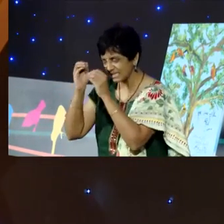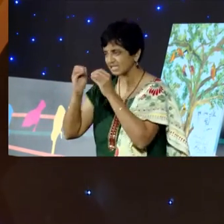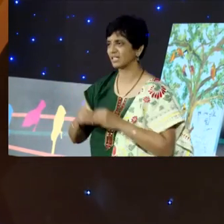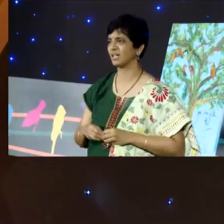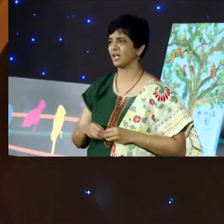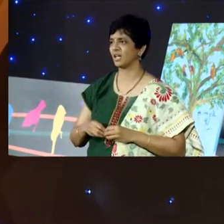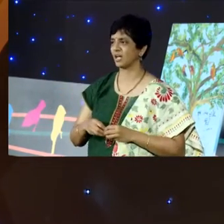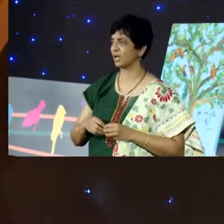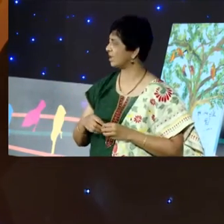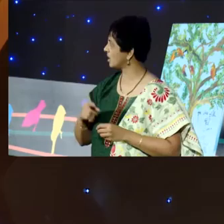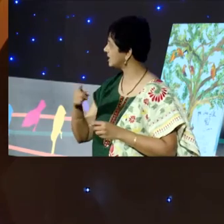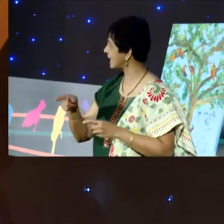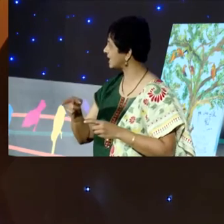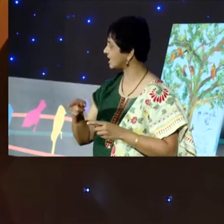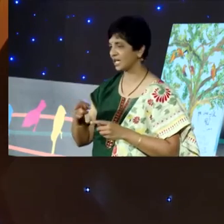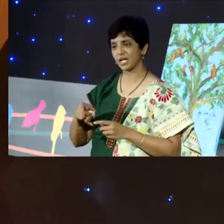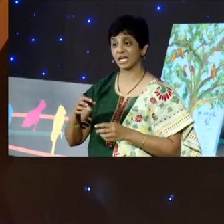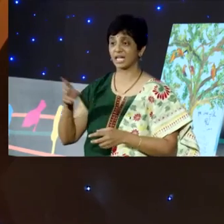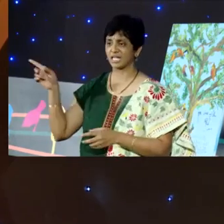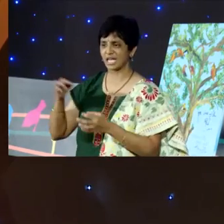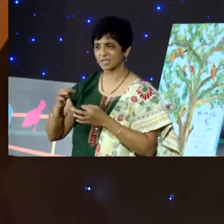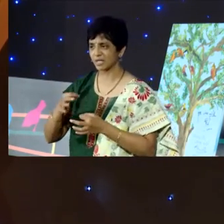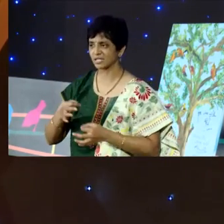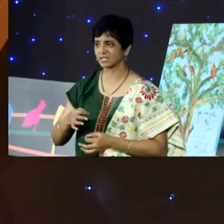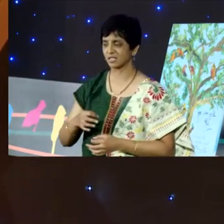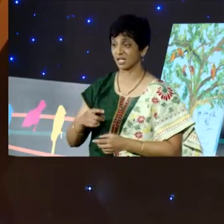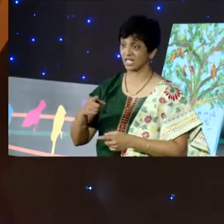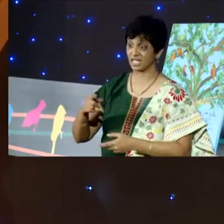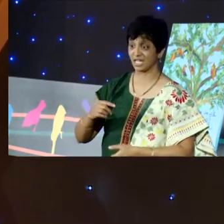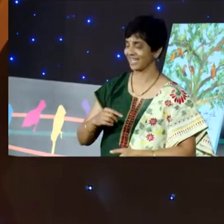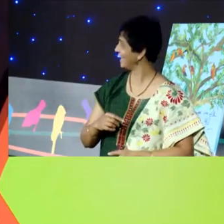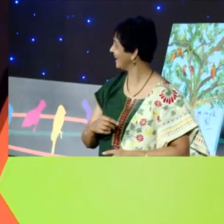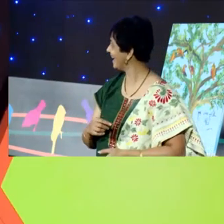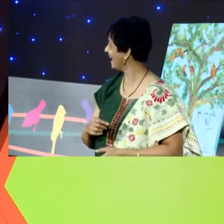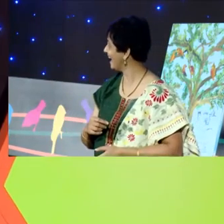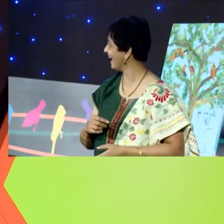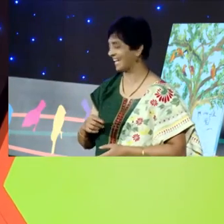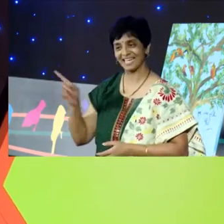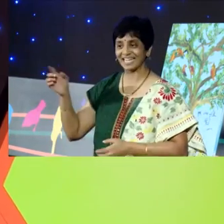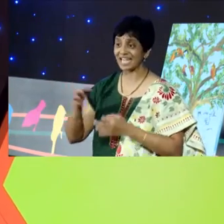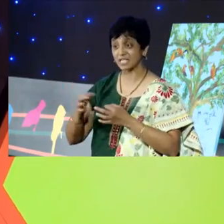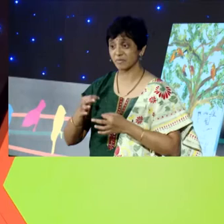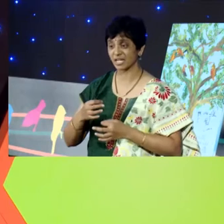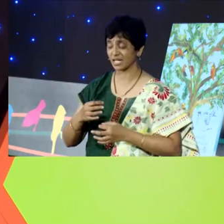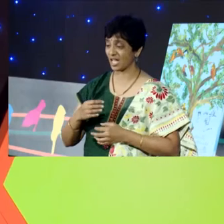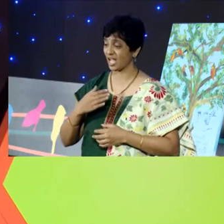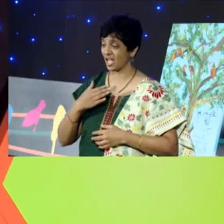telling them. So, when I was young, I was punished for daydreaming. Because I couldn't cope with my